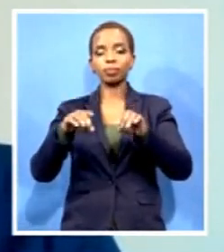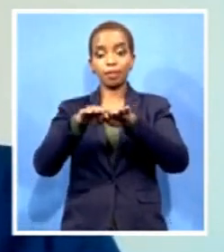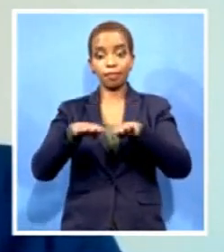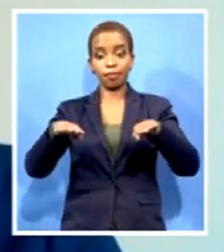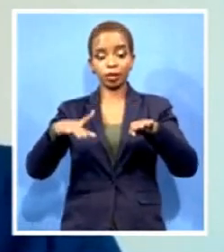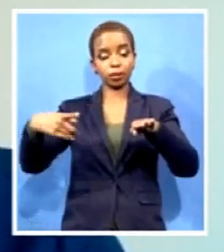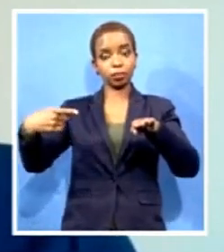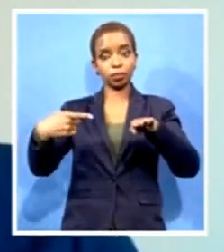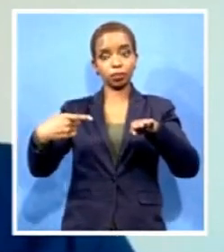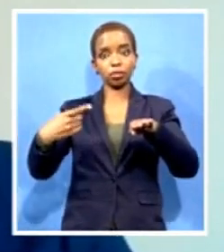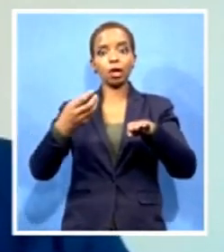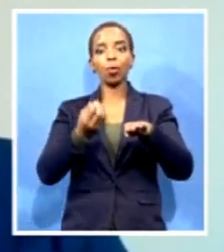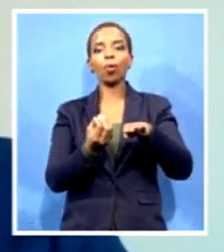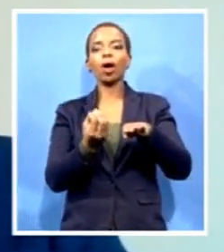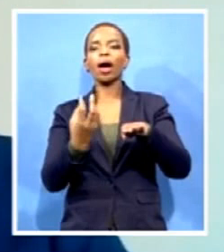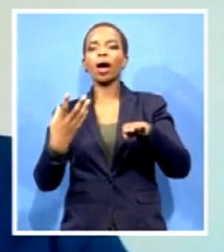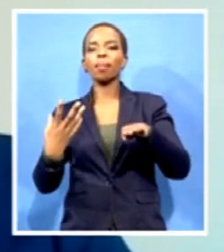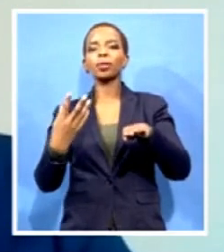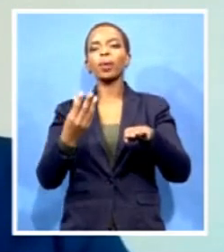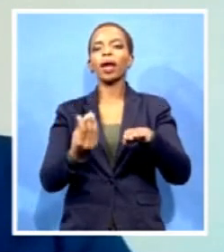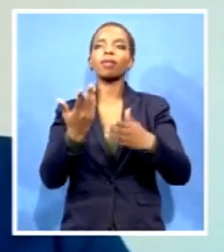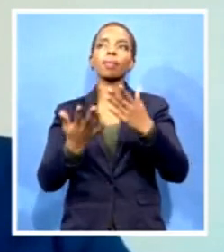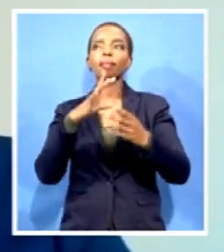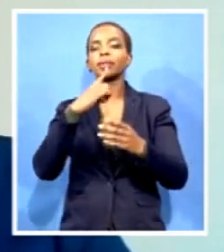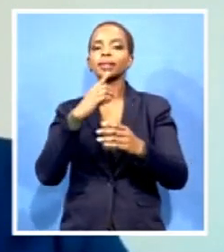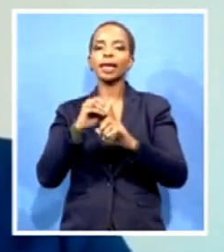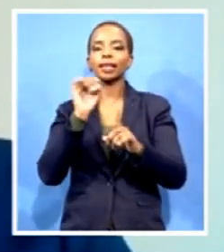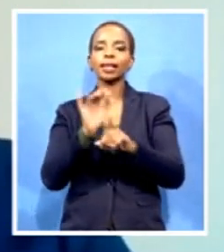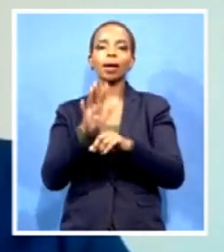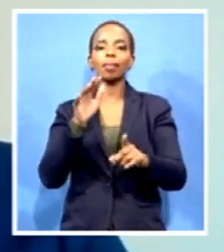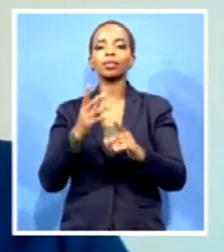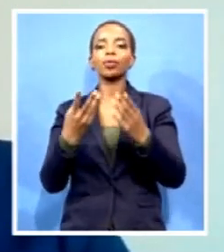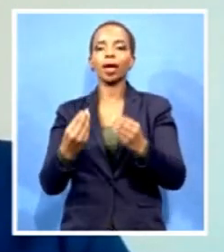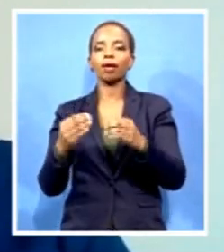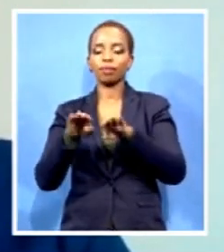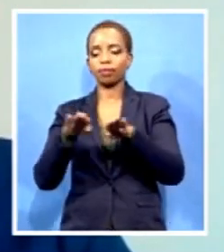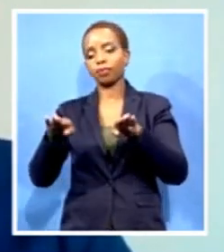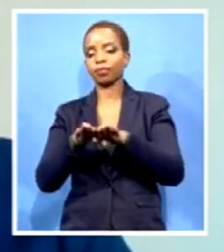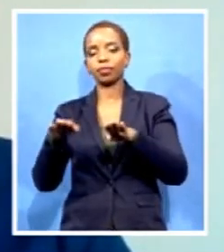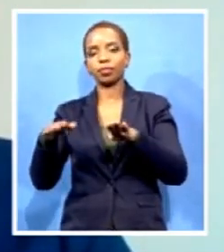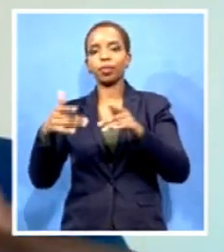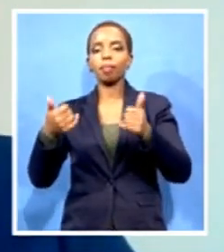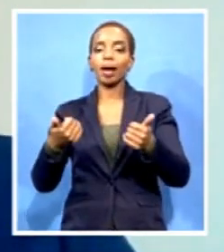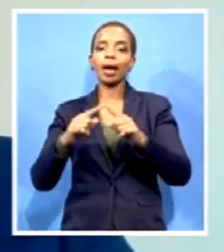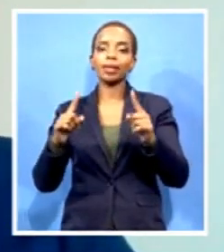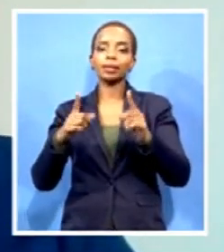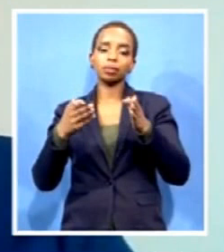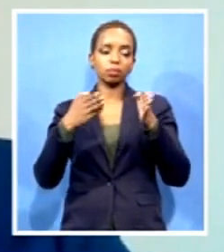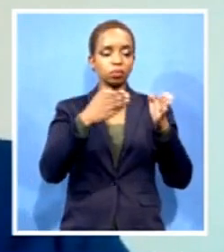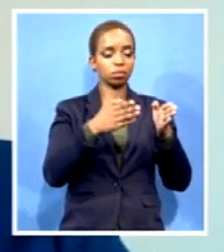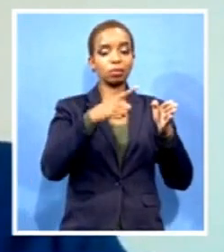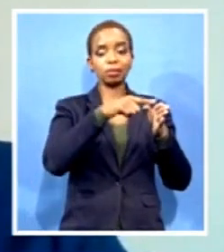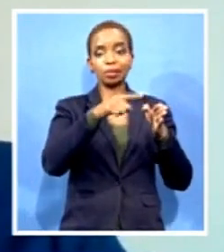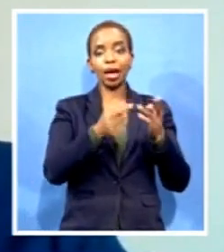ABCD impact in place. At this phase, we don't have this kind of resources. So that's the level of the know-how of how